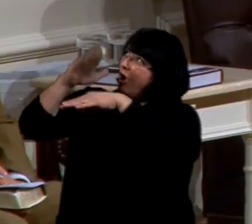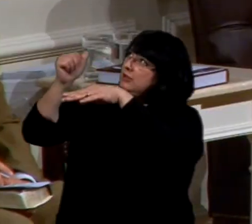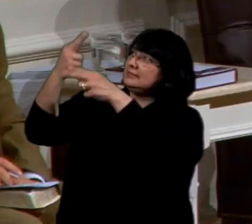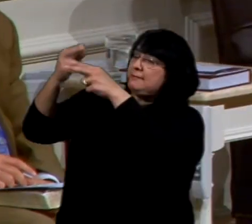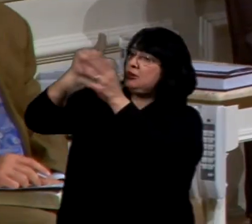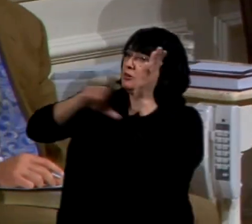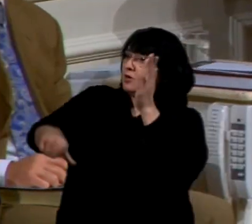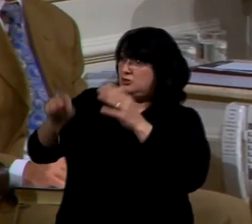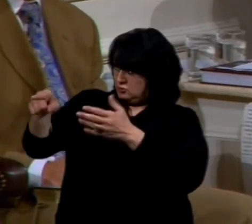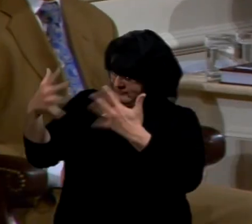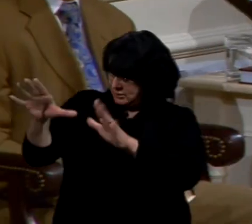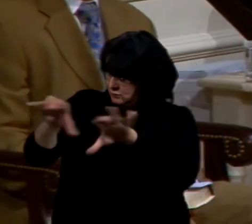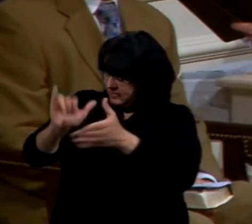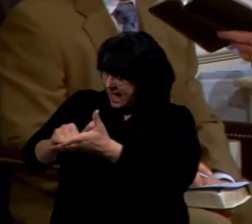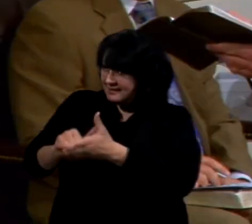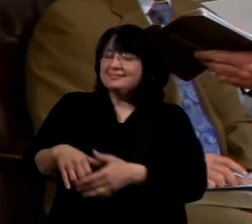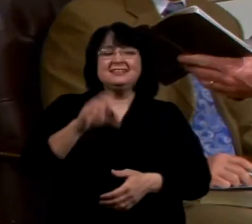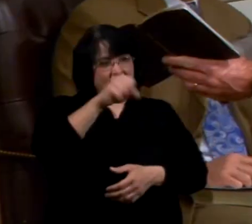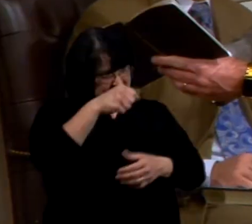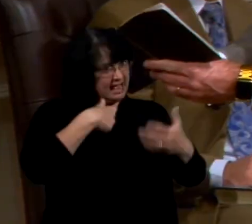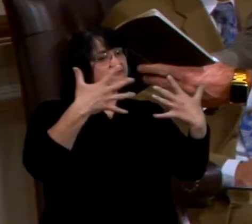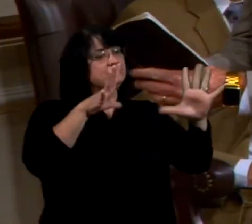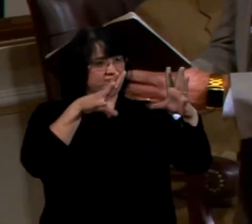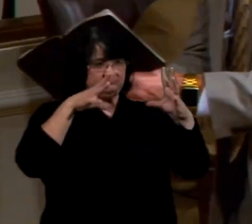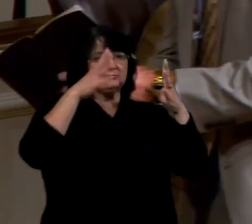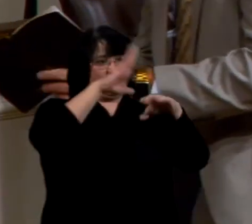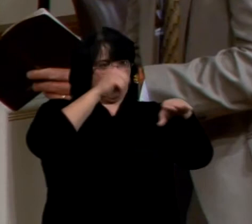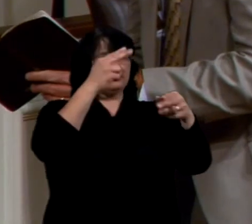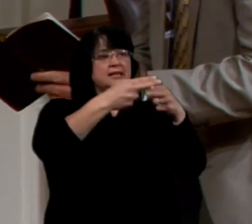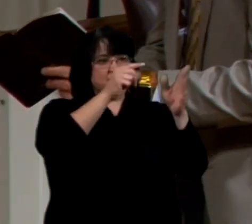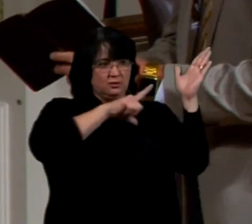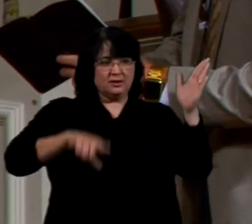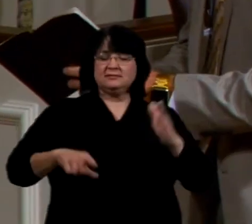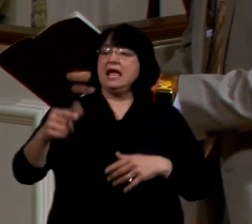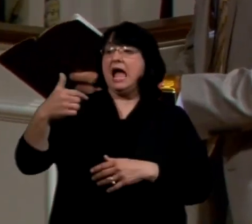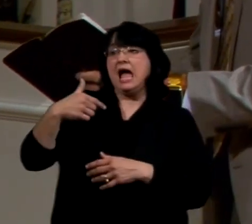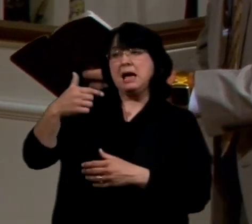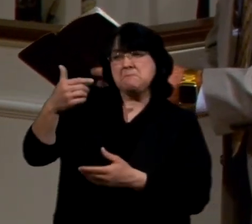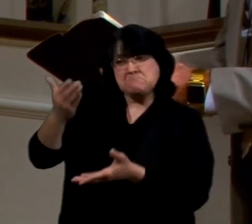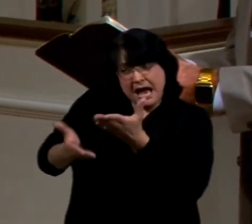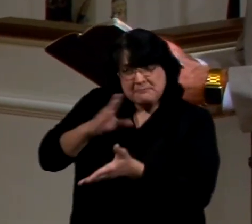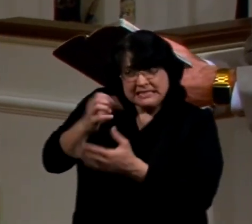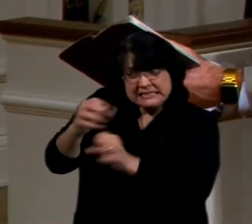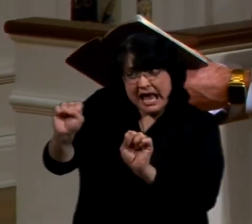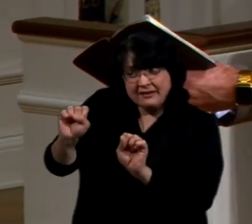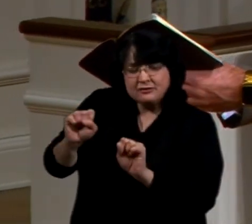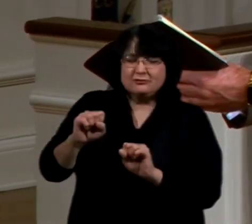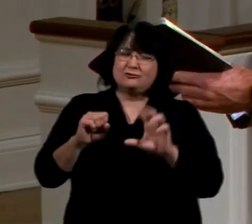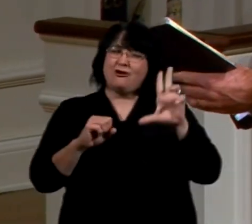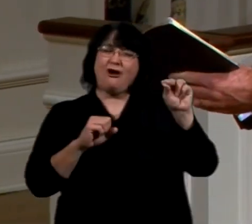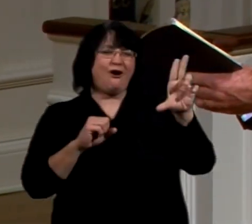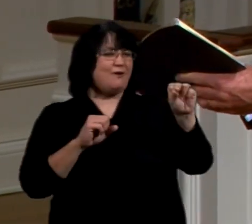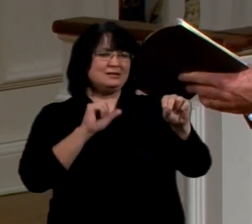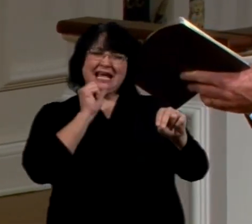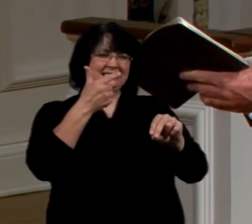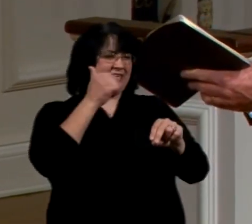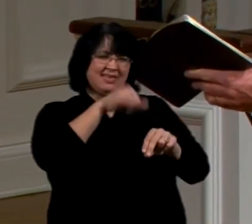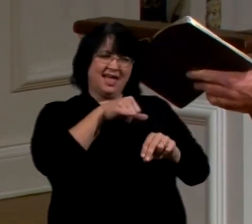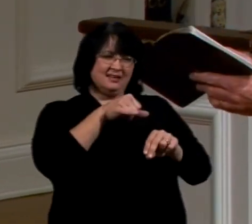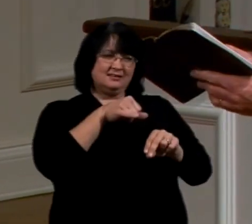that? Yes, I did. Watch now, Joe. I'm going to read this wrong. Might be saved. No, preacher, that's not what